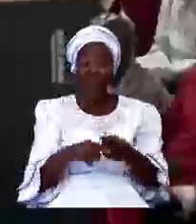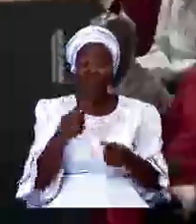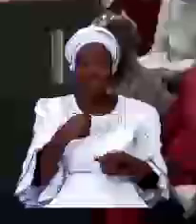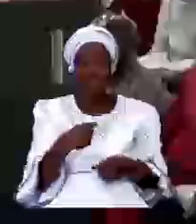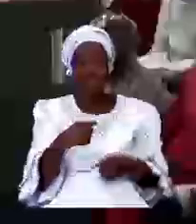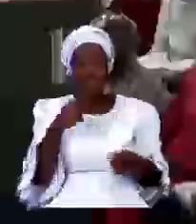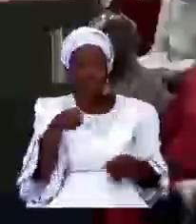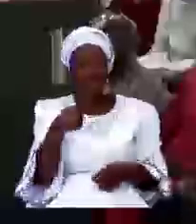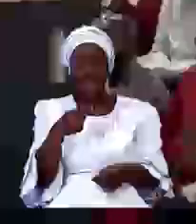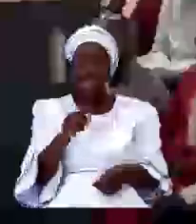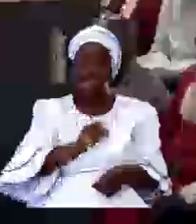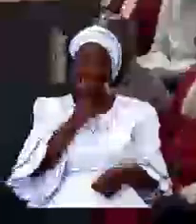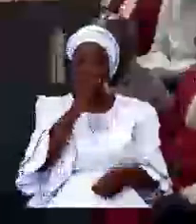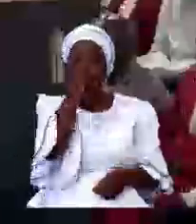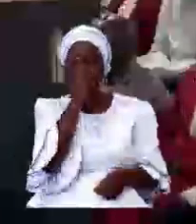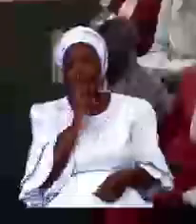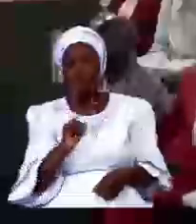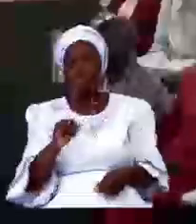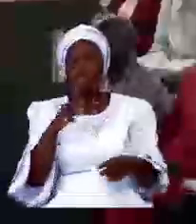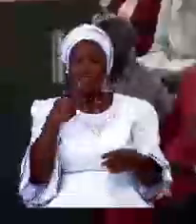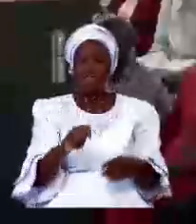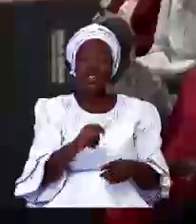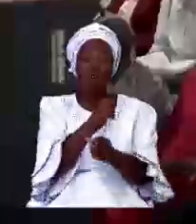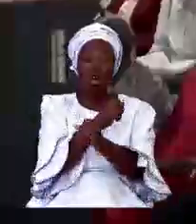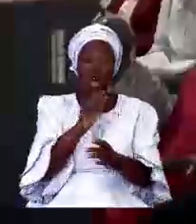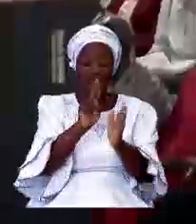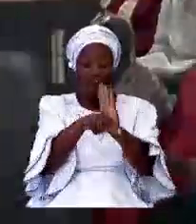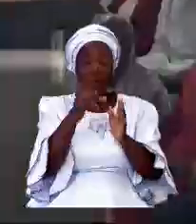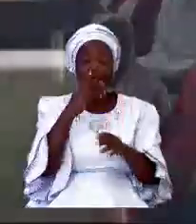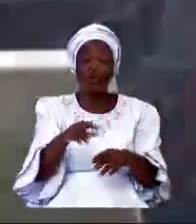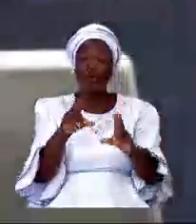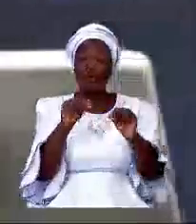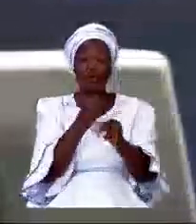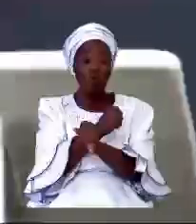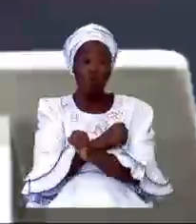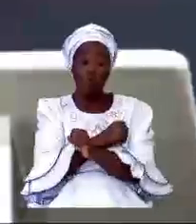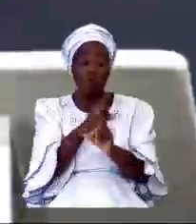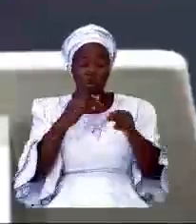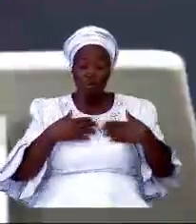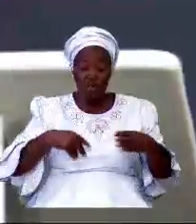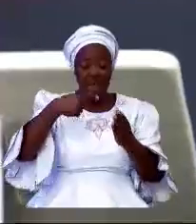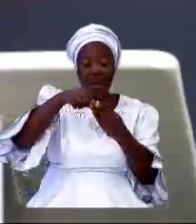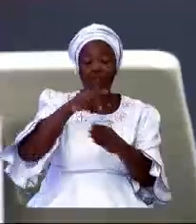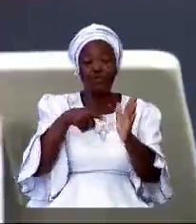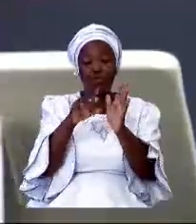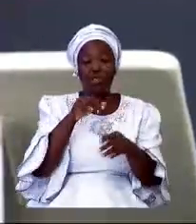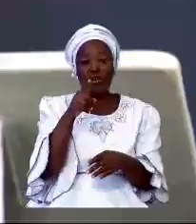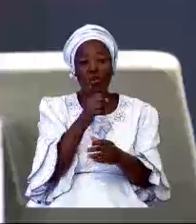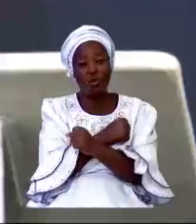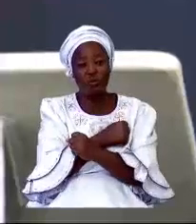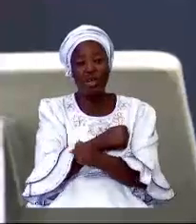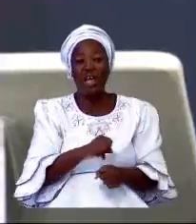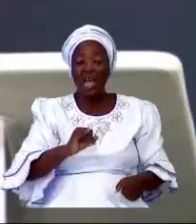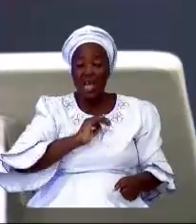And I come to you. You say, I'm lonely. The hour of your lovelessness,